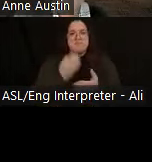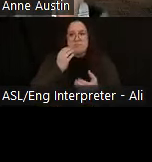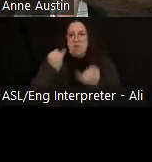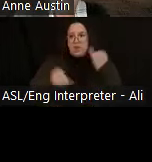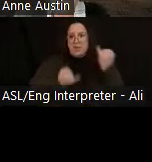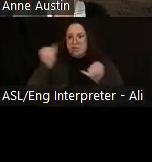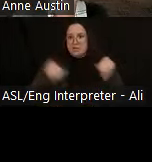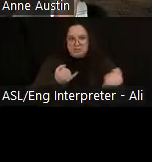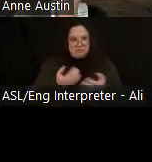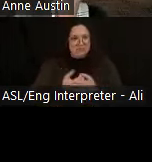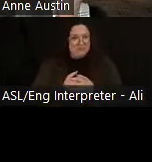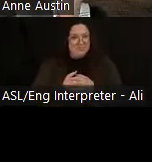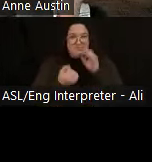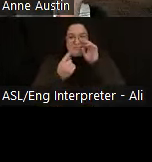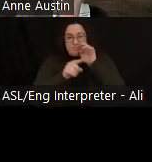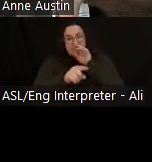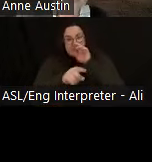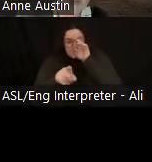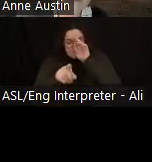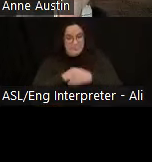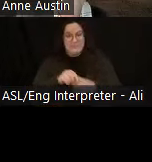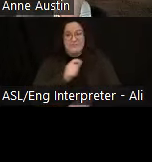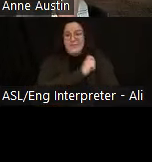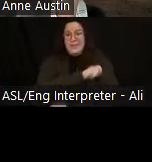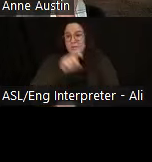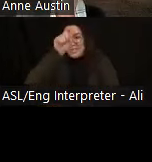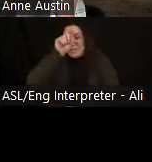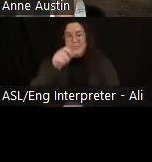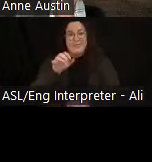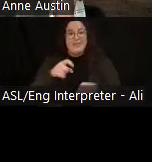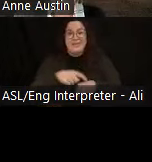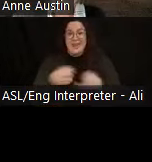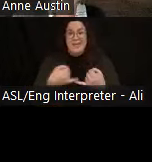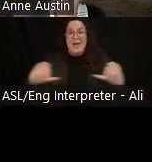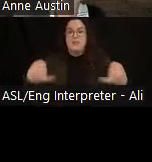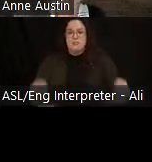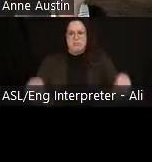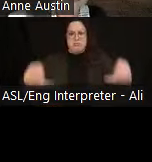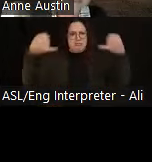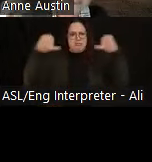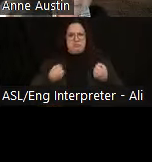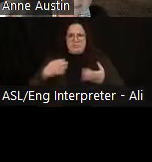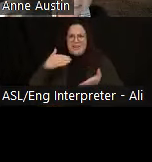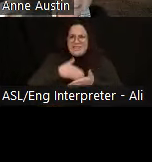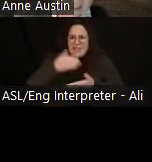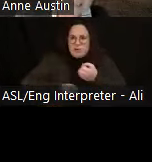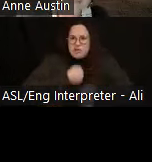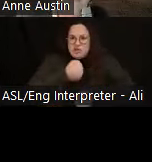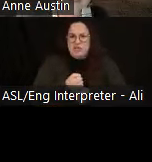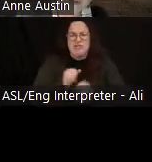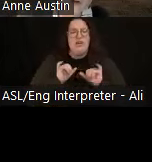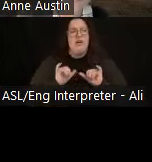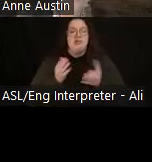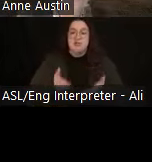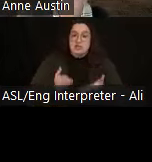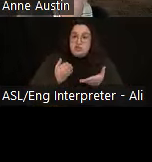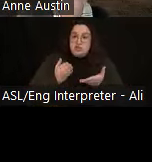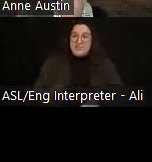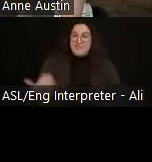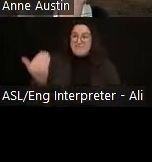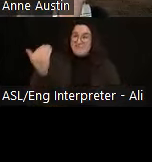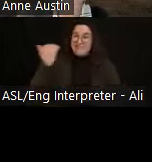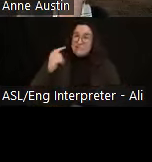it pushed back tattooing in Egypt thousands of years. And it pointed to a tradition that existed in some of the